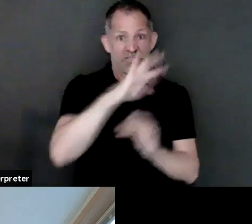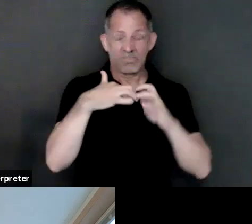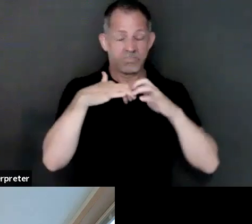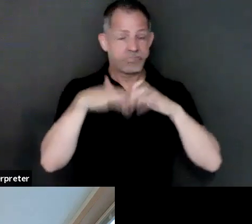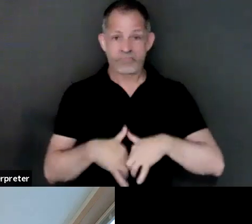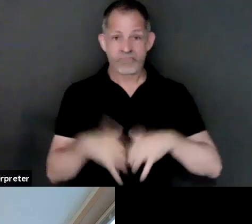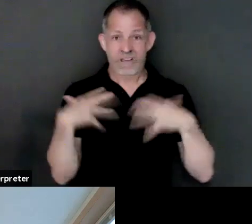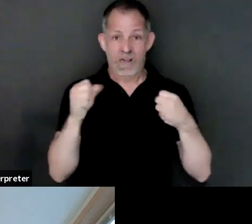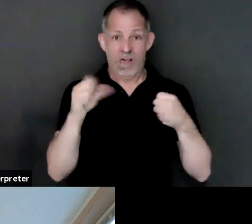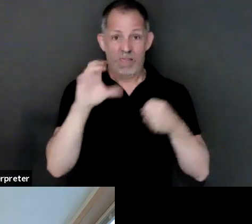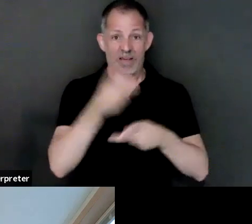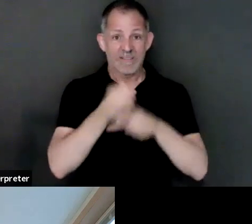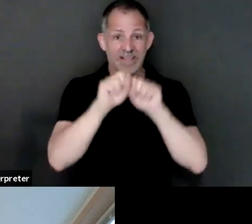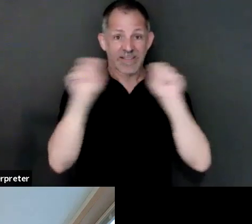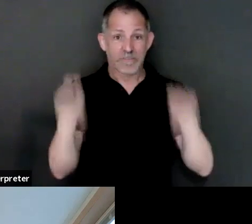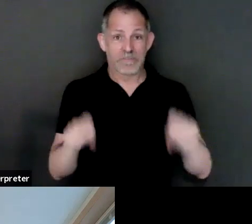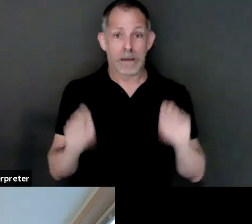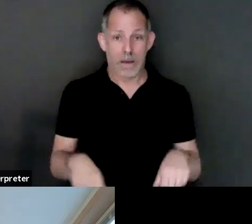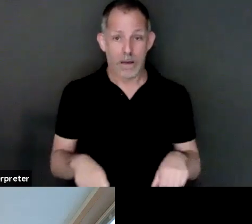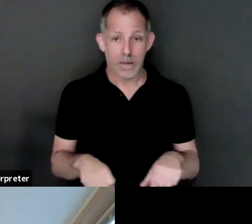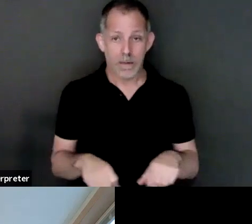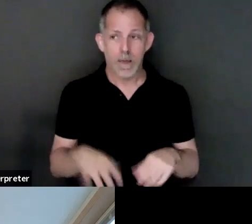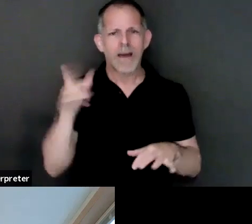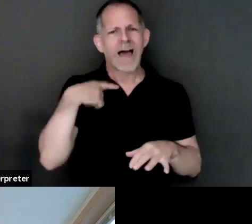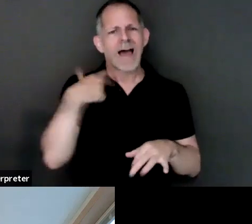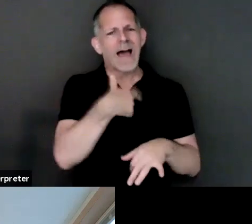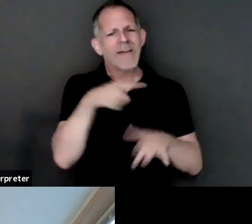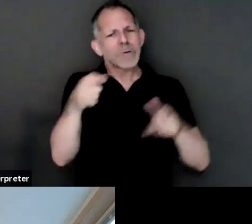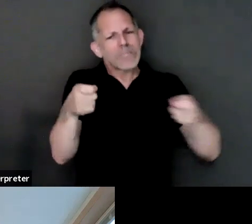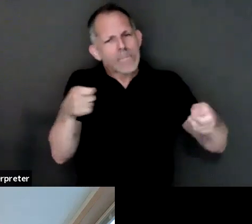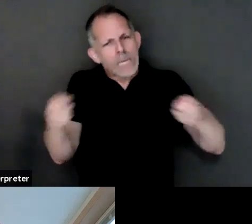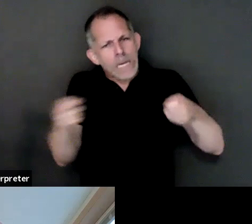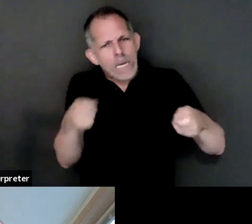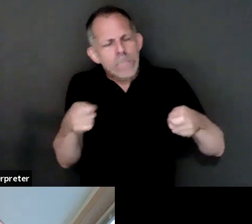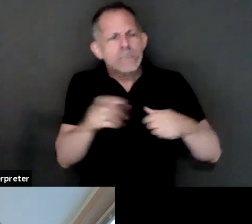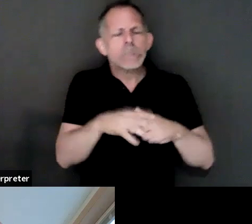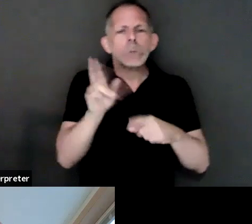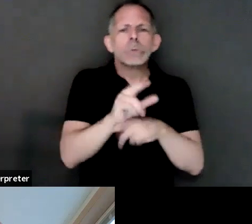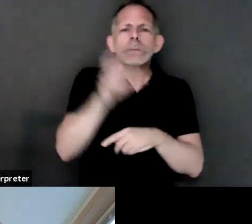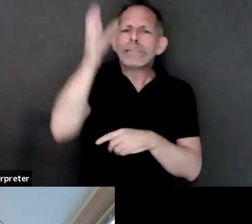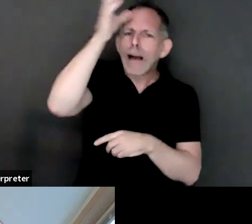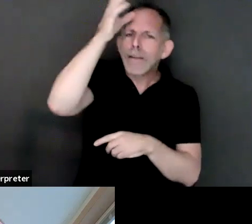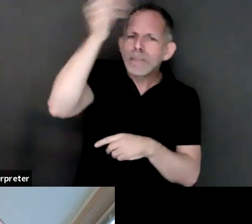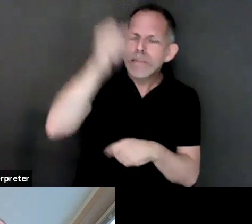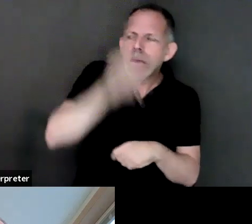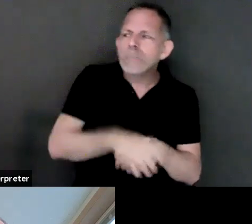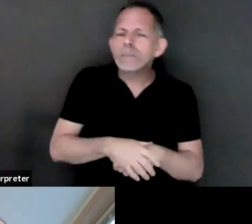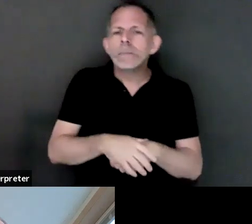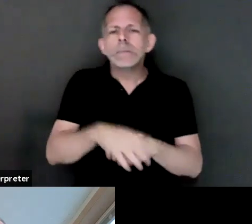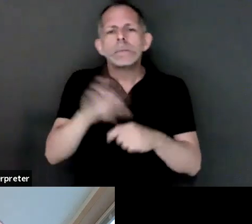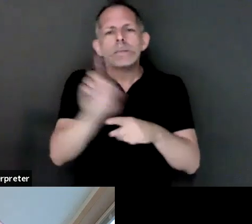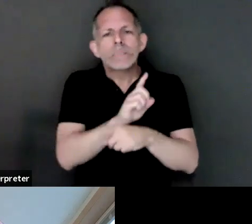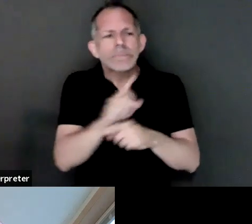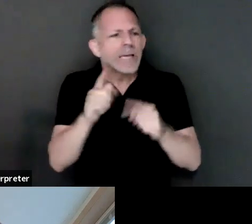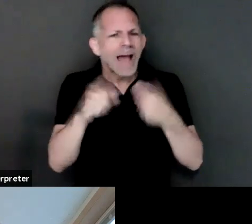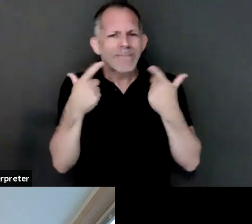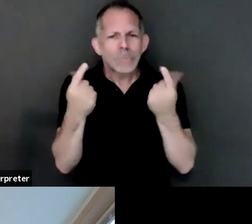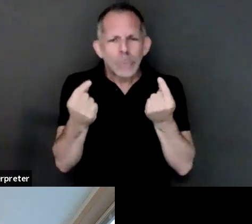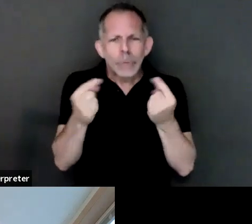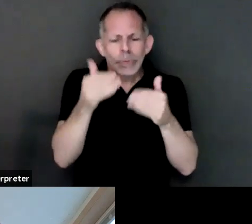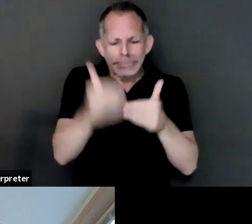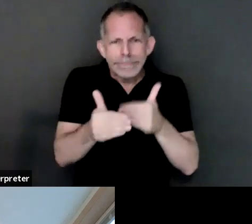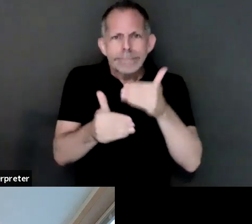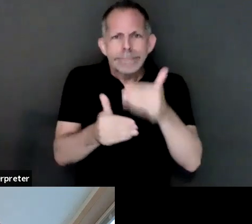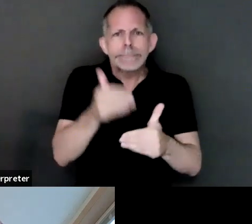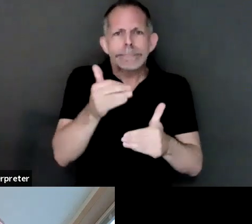common sense, discipline, and doing what's easy. Let's pick the low-hanging fruit, put the masks on, do your